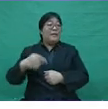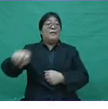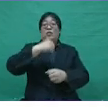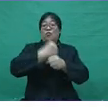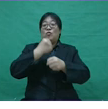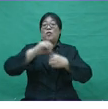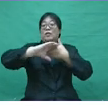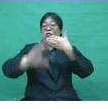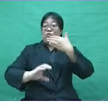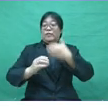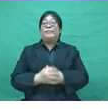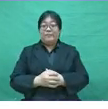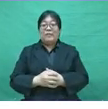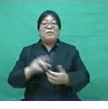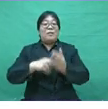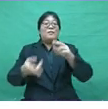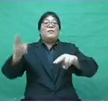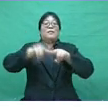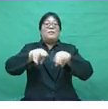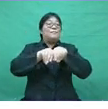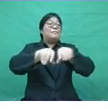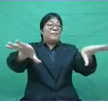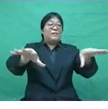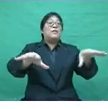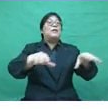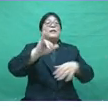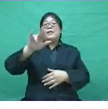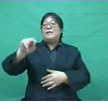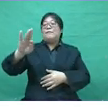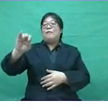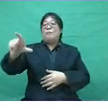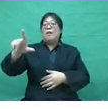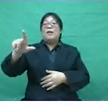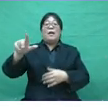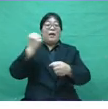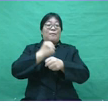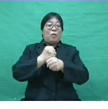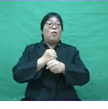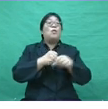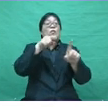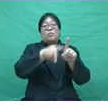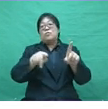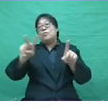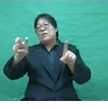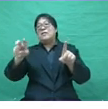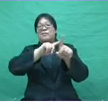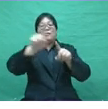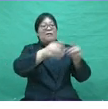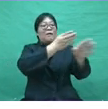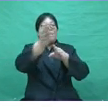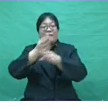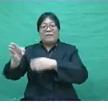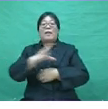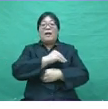injury, increasing coverage of informal employment from 1 to 20 sectors, and the extension of